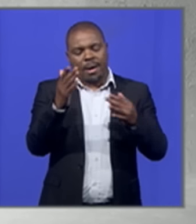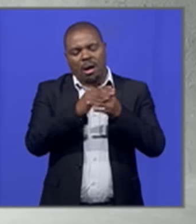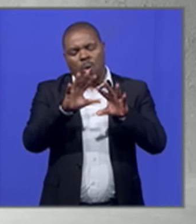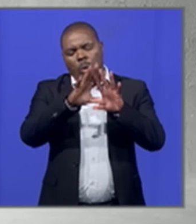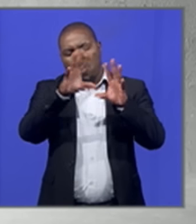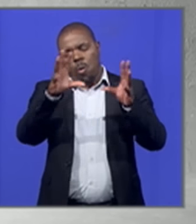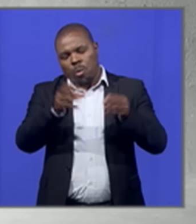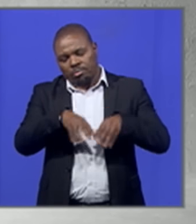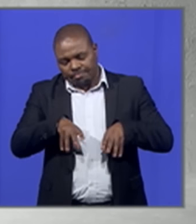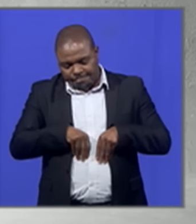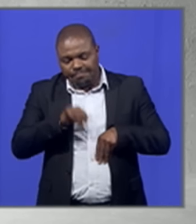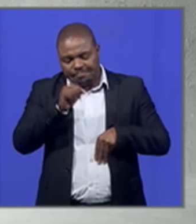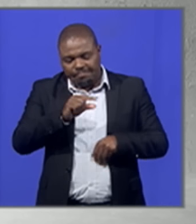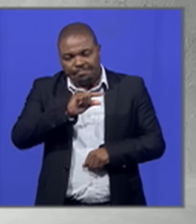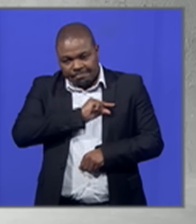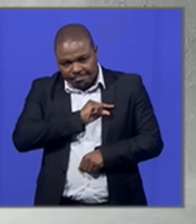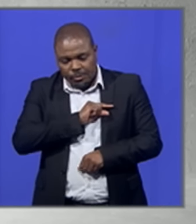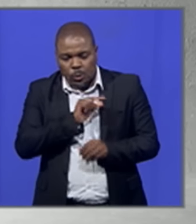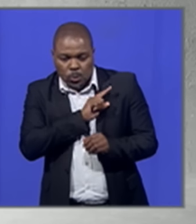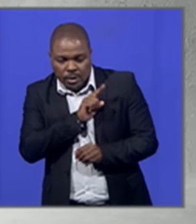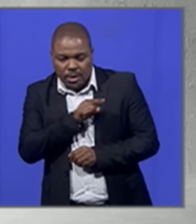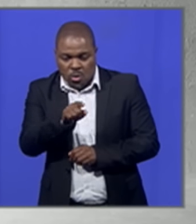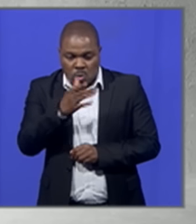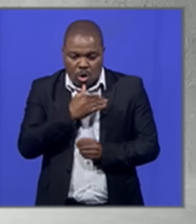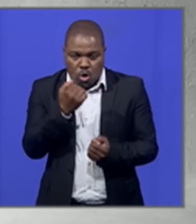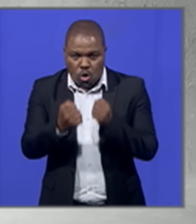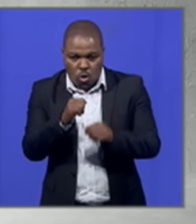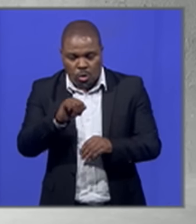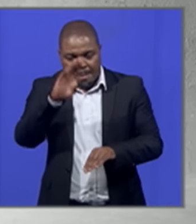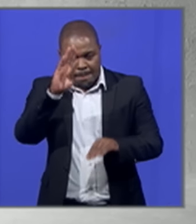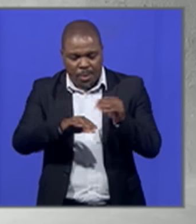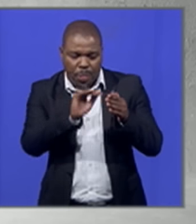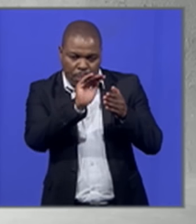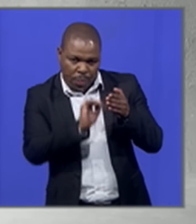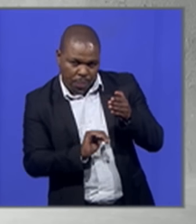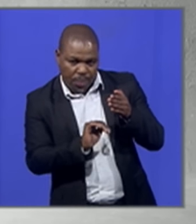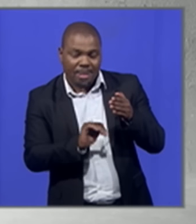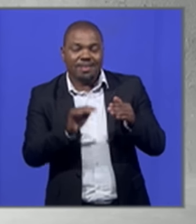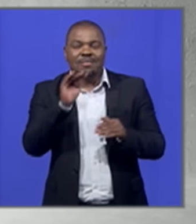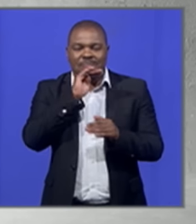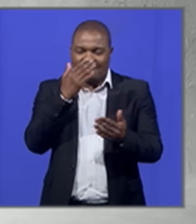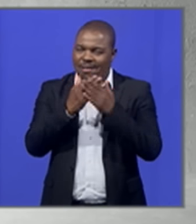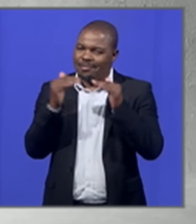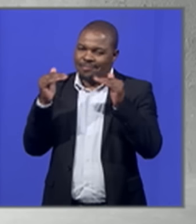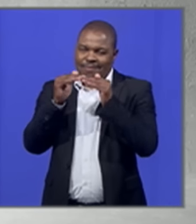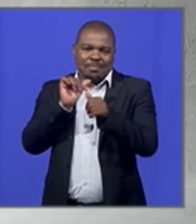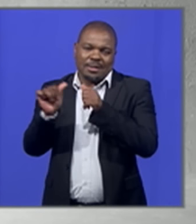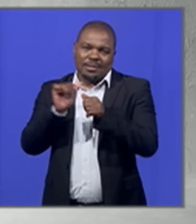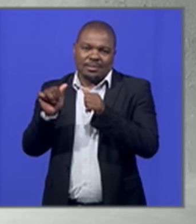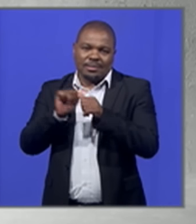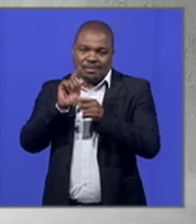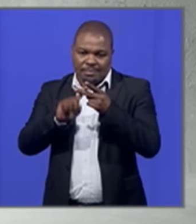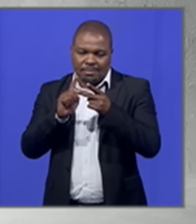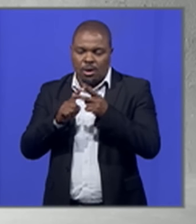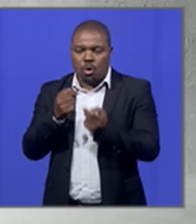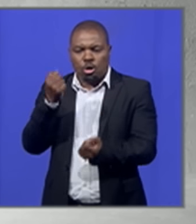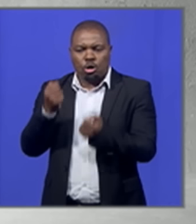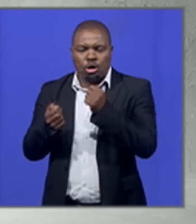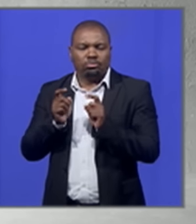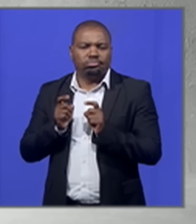yona gore a be bofaletswe sekwebo sa gagwe go tlotlisha toka le go phakisha go fela